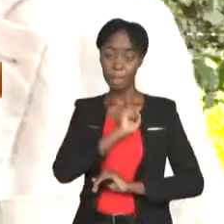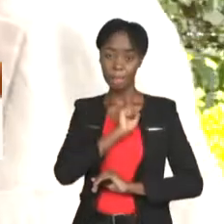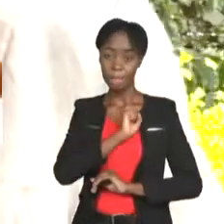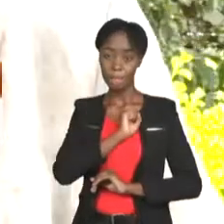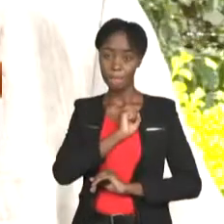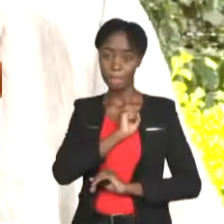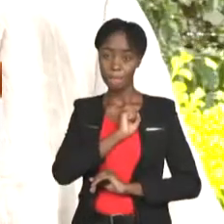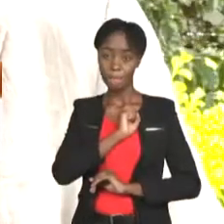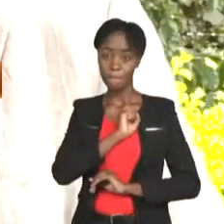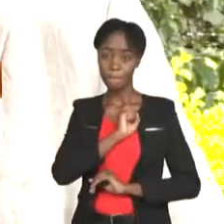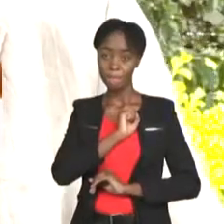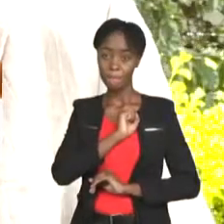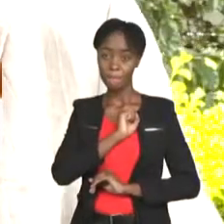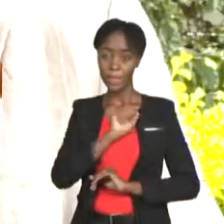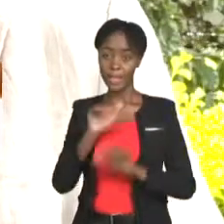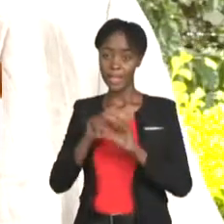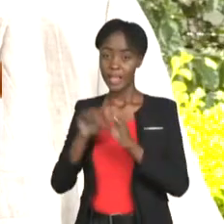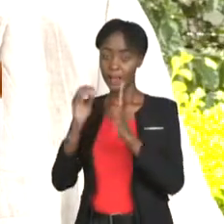Machakos